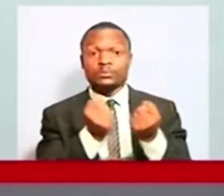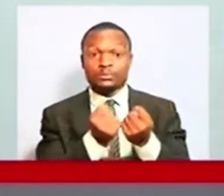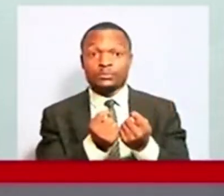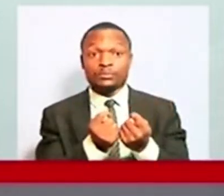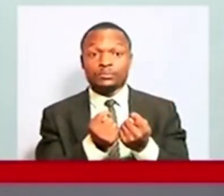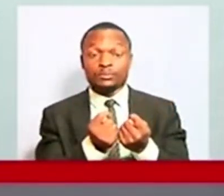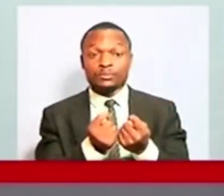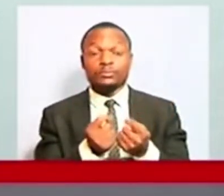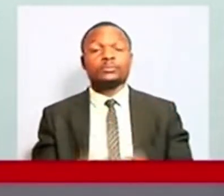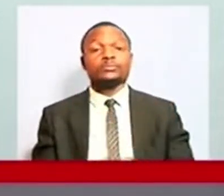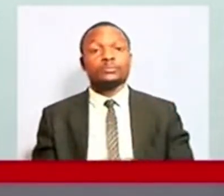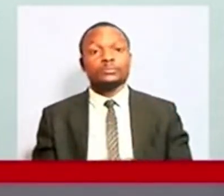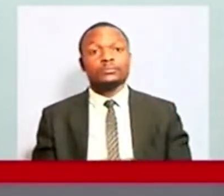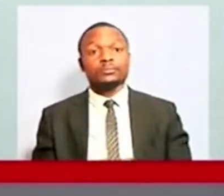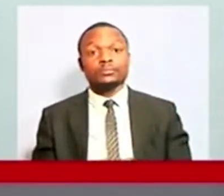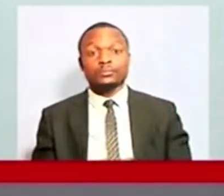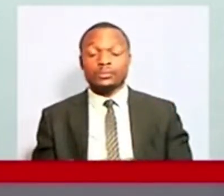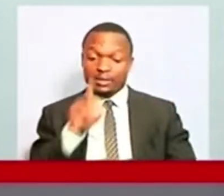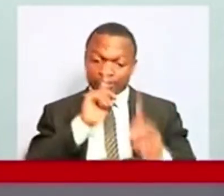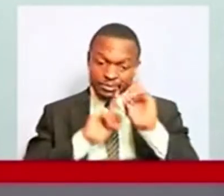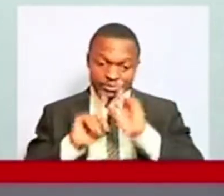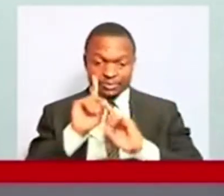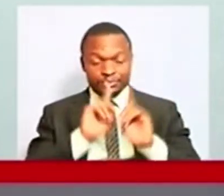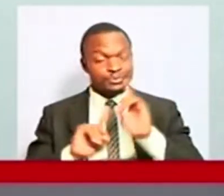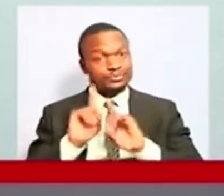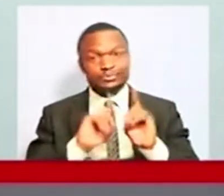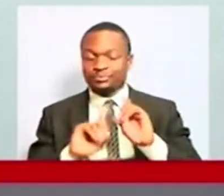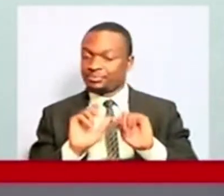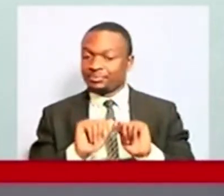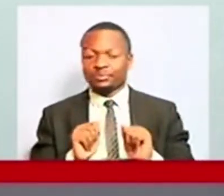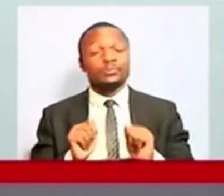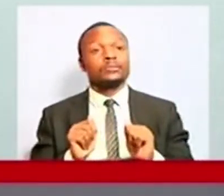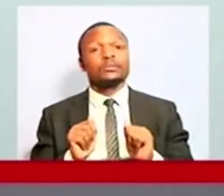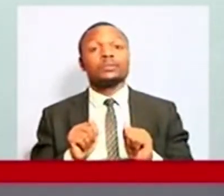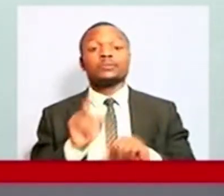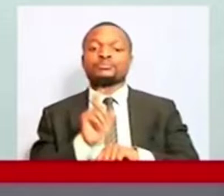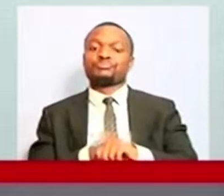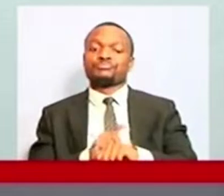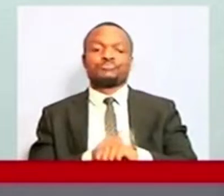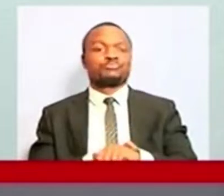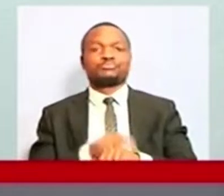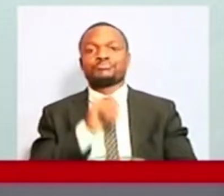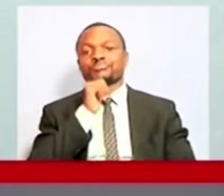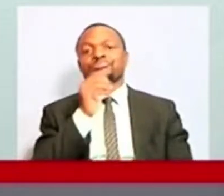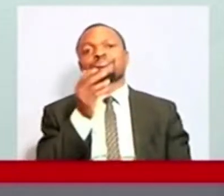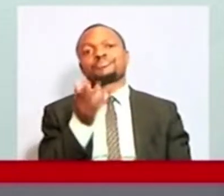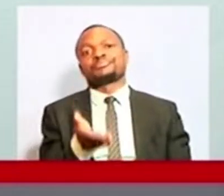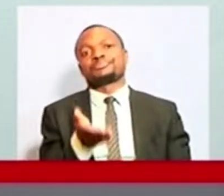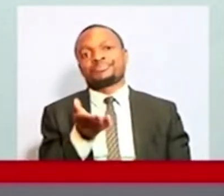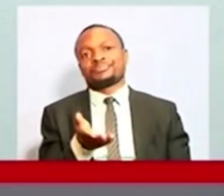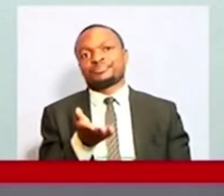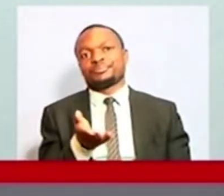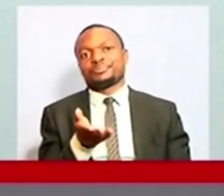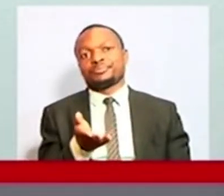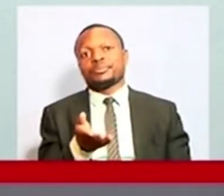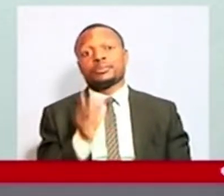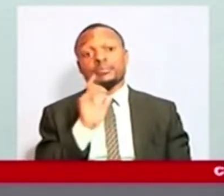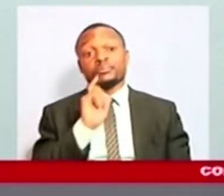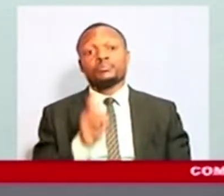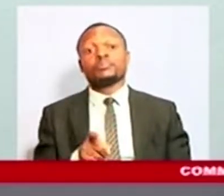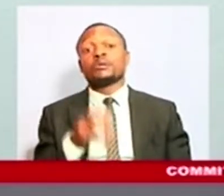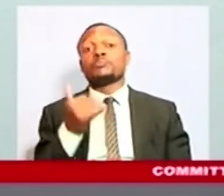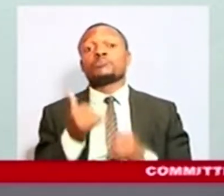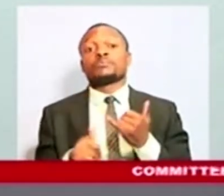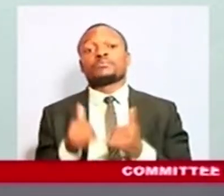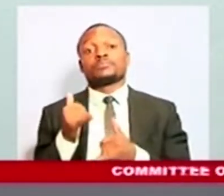Having deliberated at length, unfortunately time is not our best ally. We have to come to the